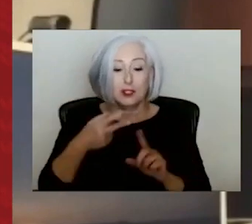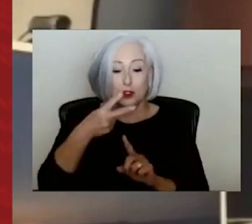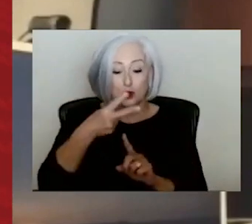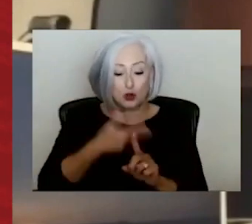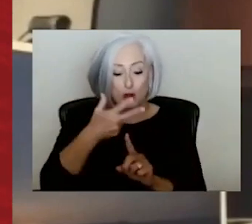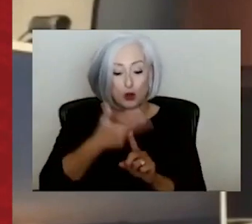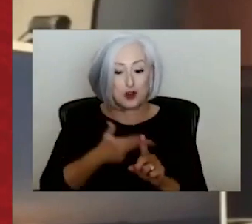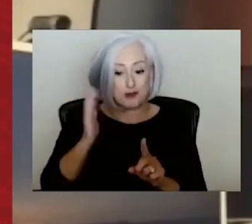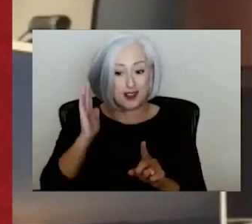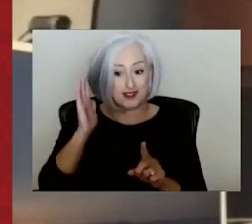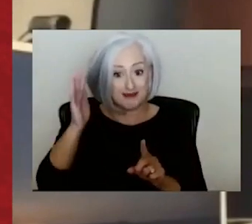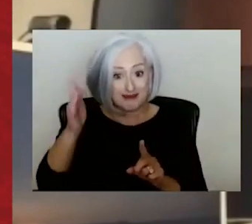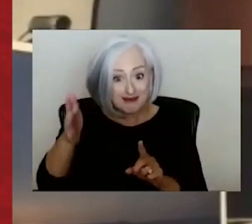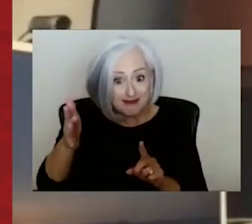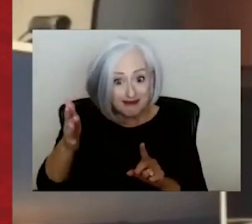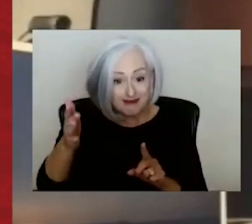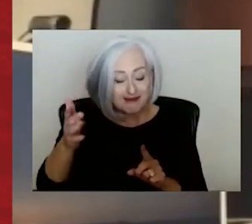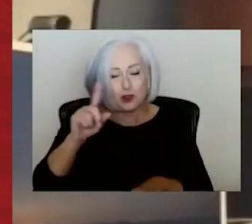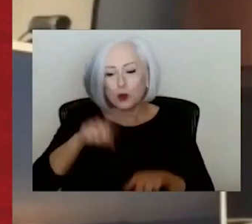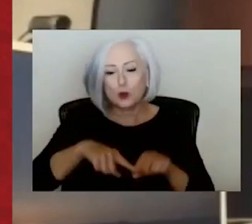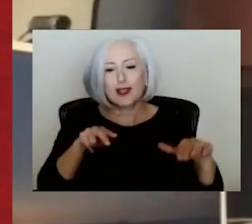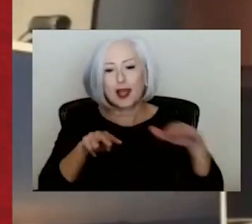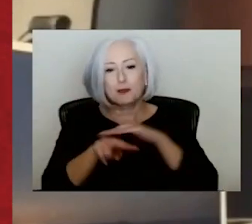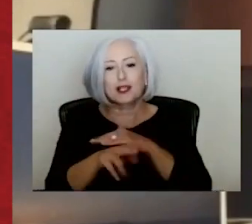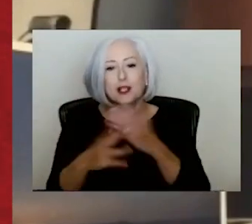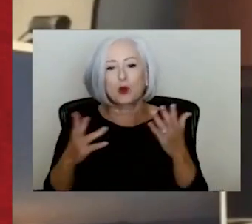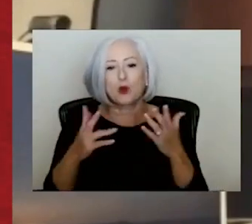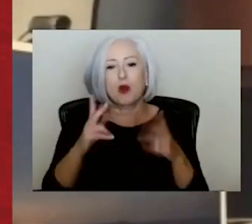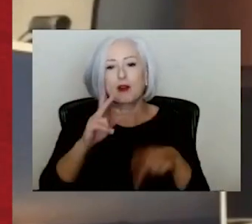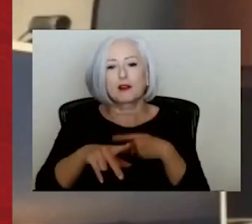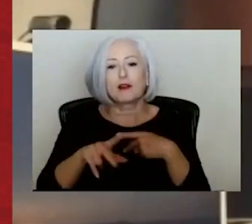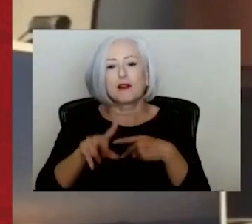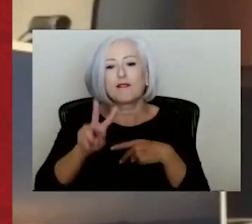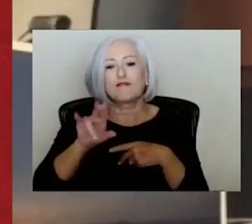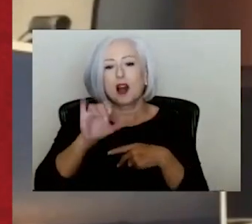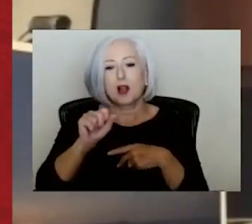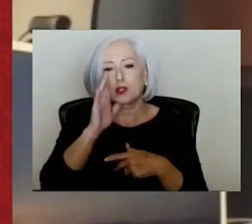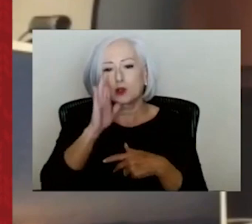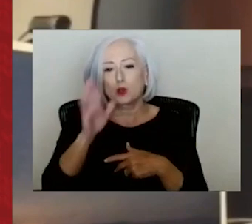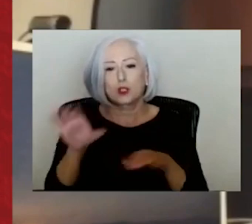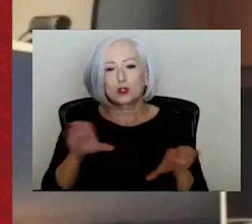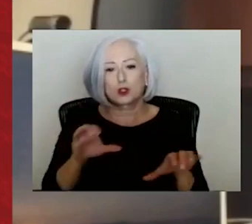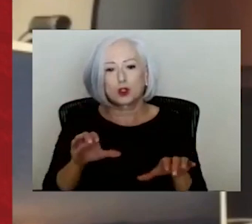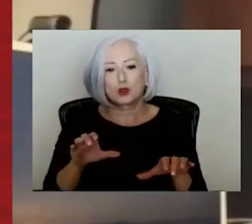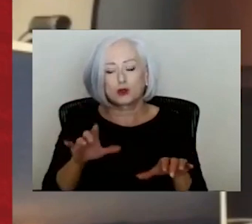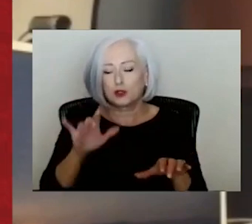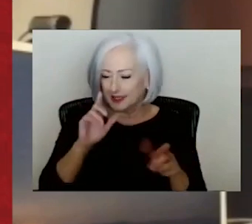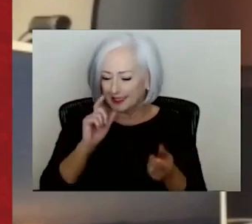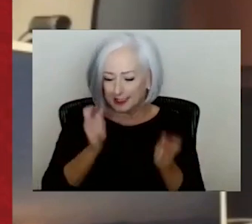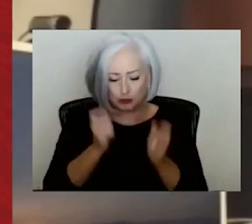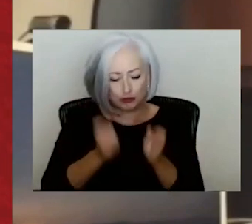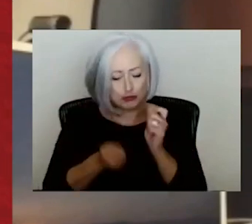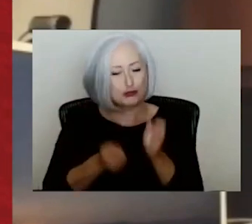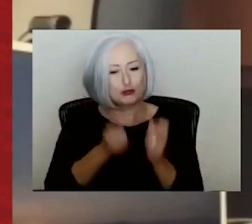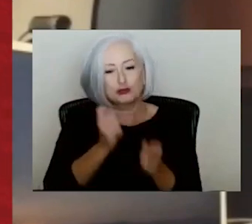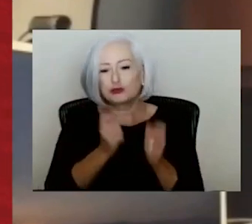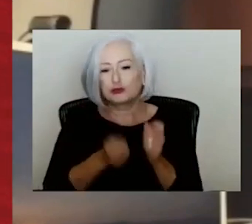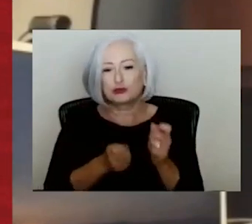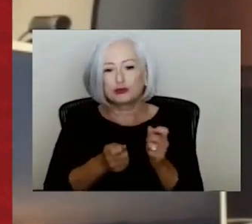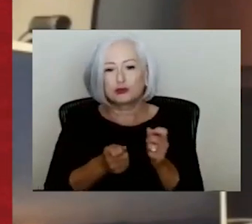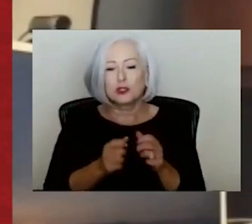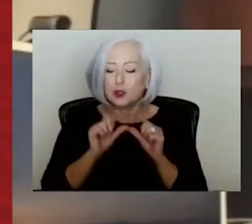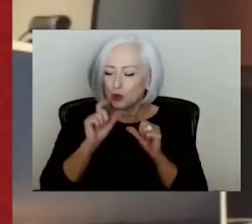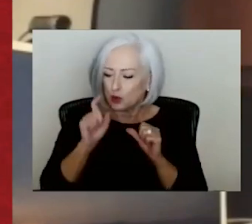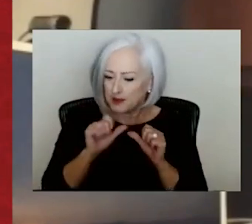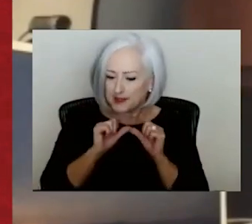to predict what the virus is going to do. It's evolving very rapidly. And we need to continue the science. We need to